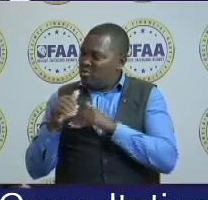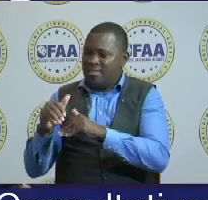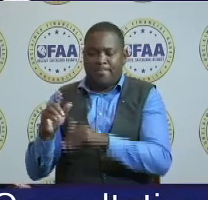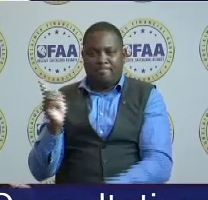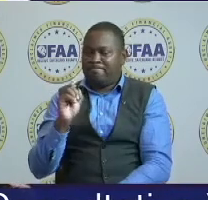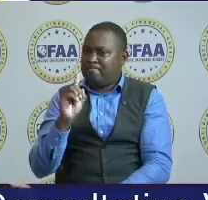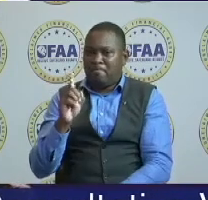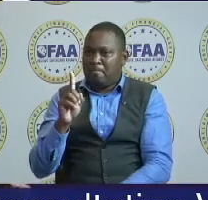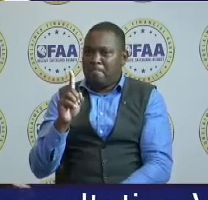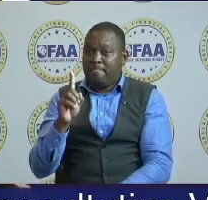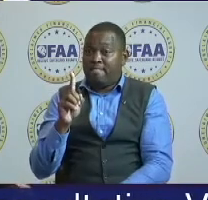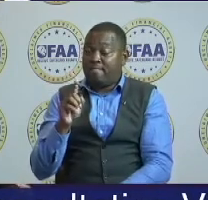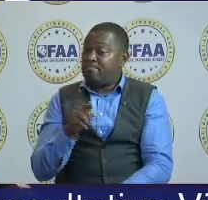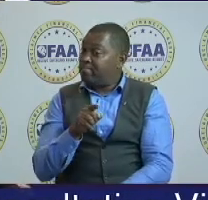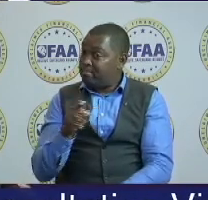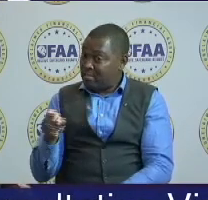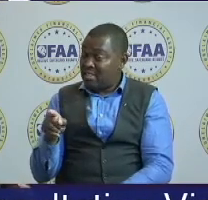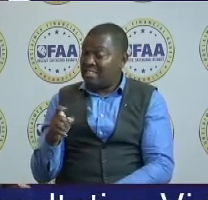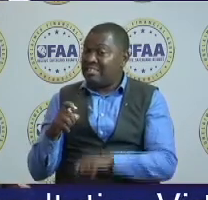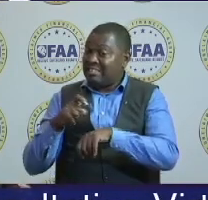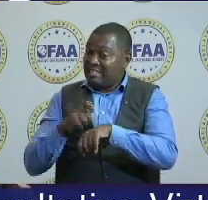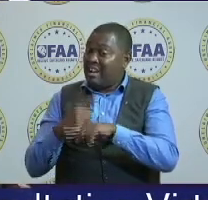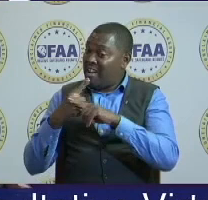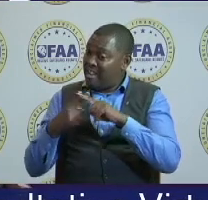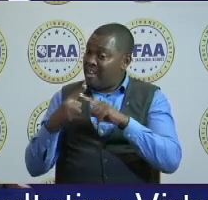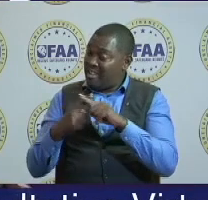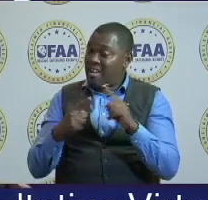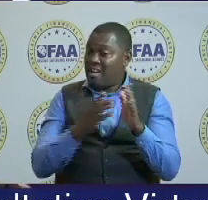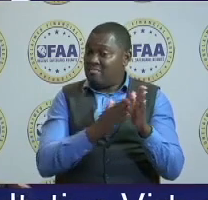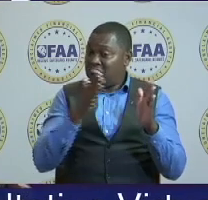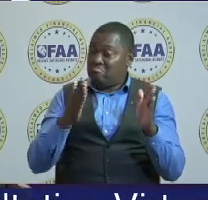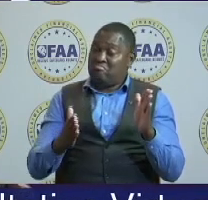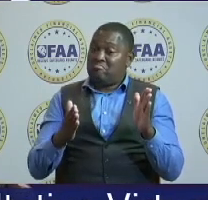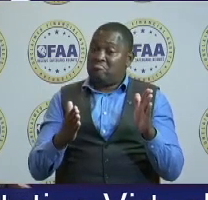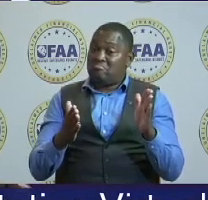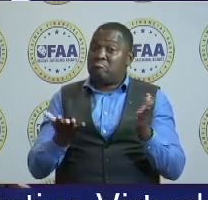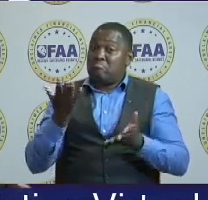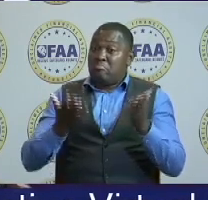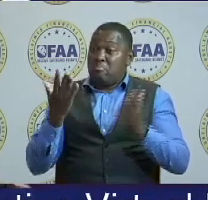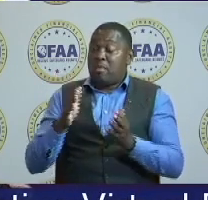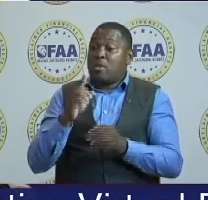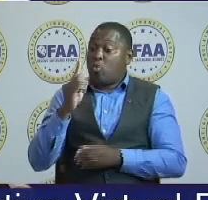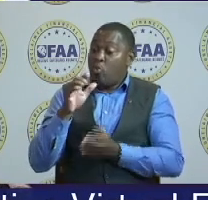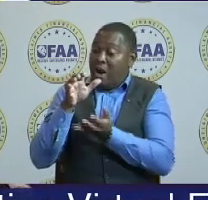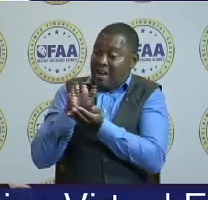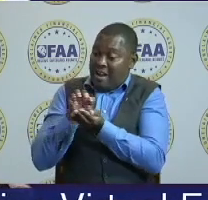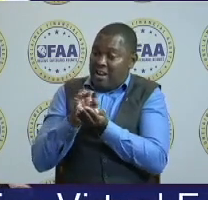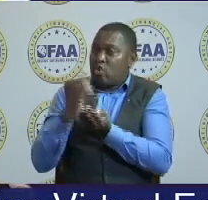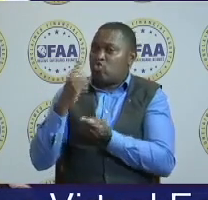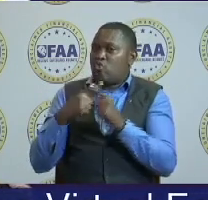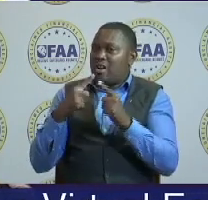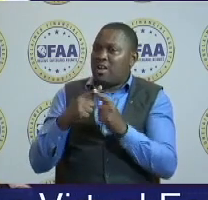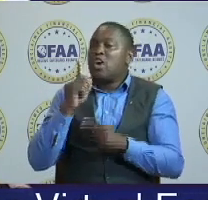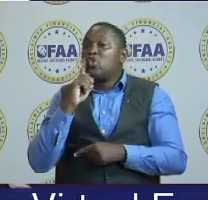it's the passage of time. So when you talk of 1 year, 1 year could have been yesterday to one account, and tomorrow to another account,